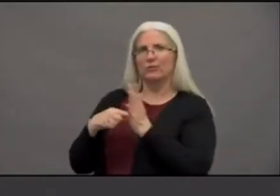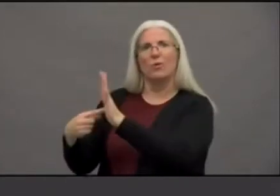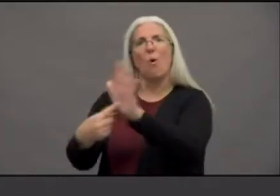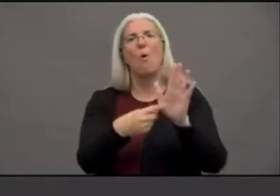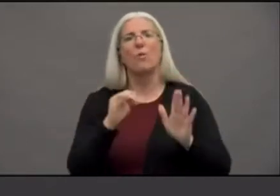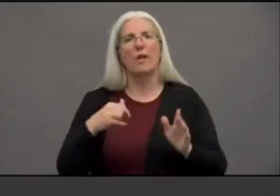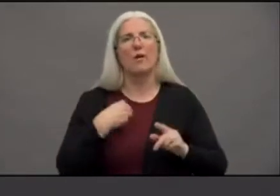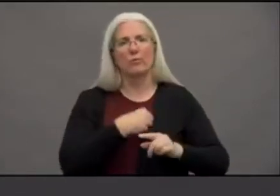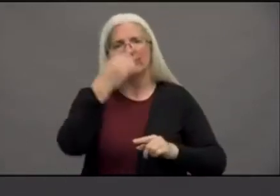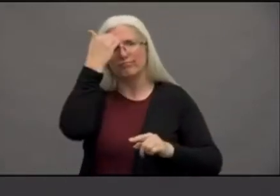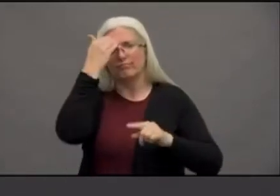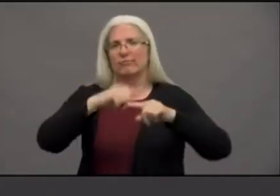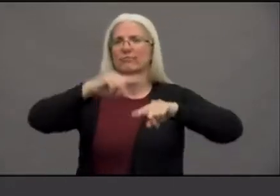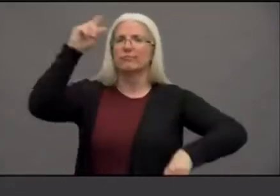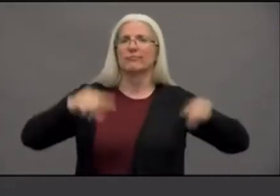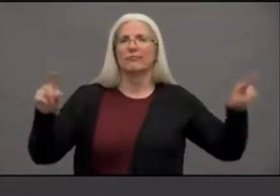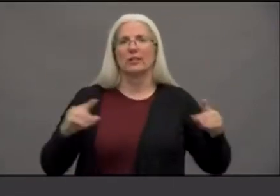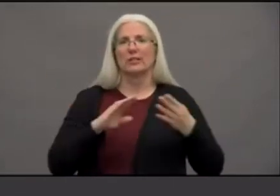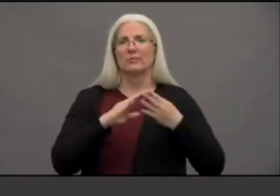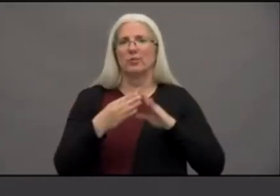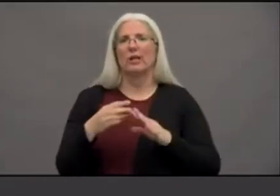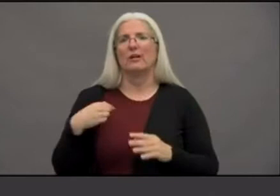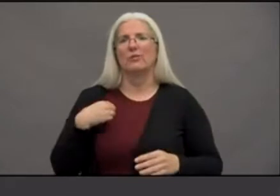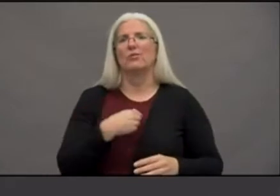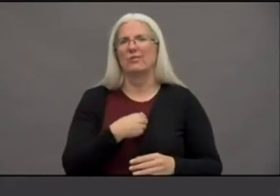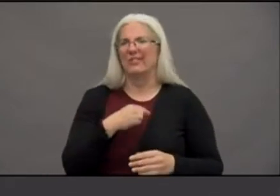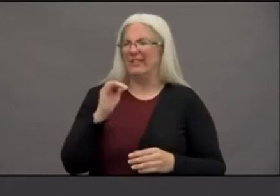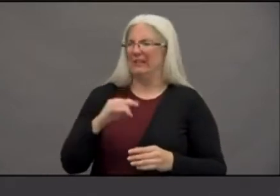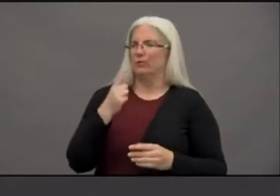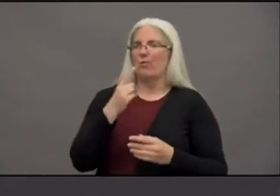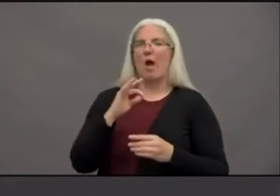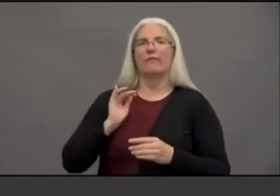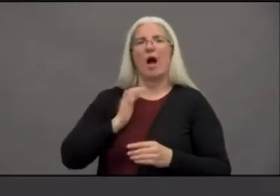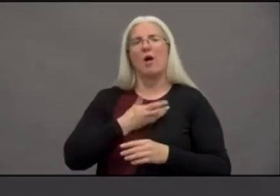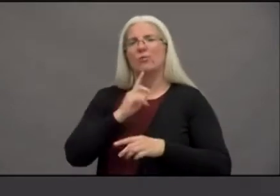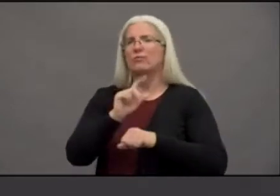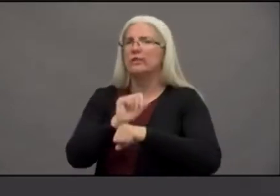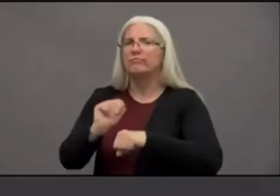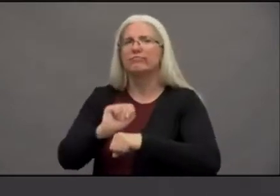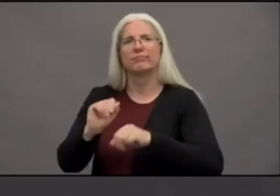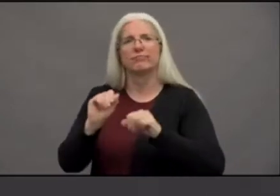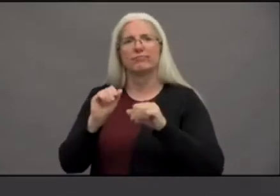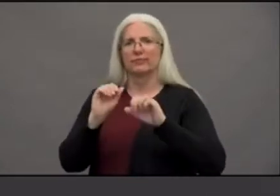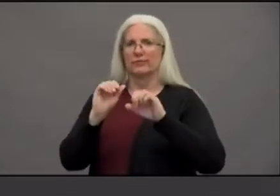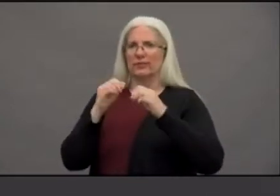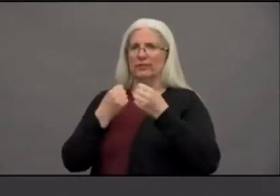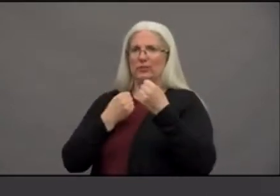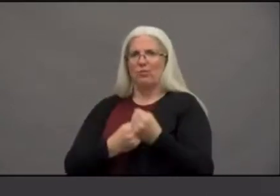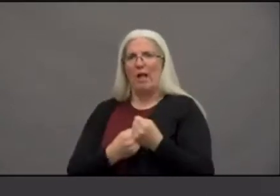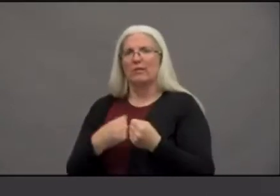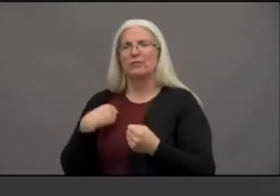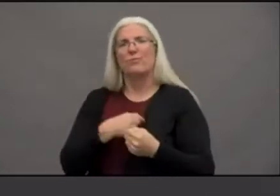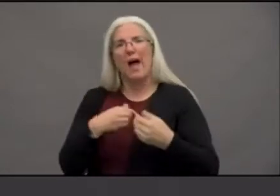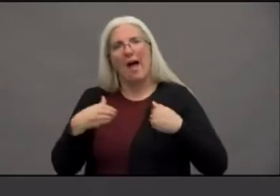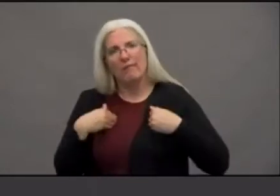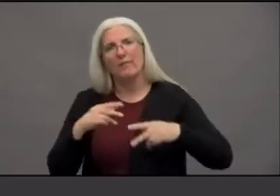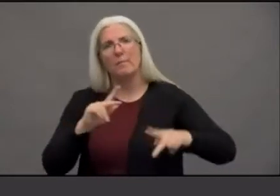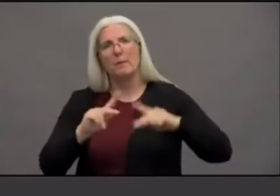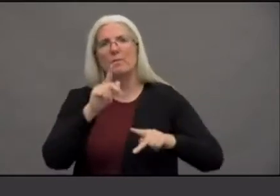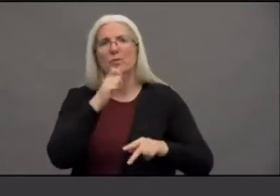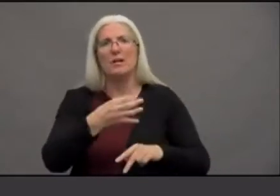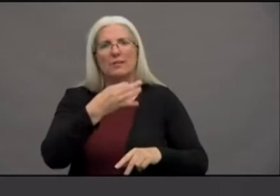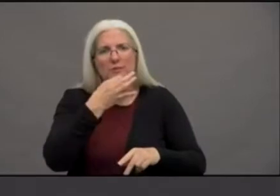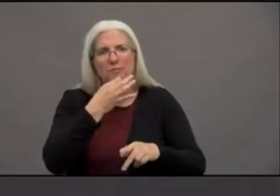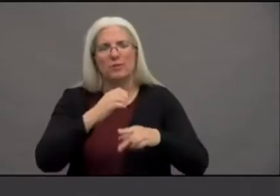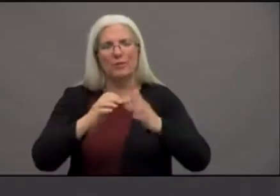one of our great strengths, and it's here at the organization too. We have people who are culturally competent, who practice language accessibility in their daily lives,